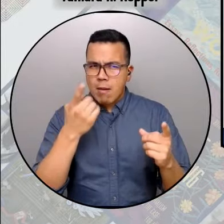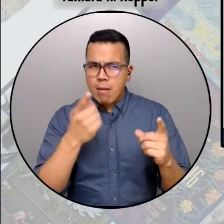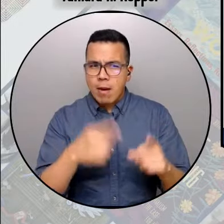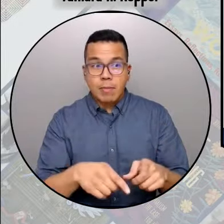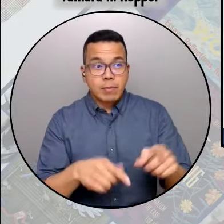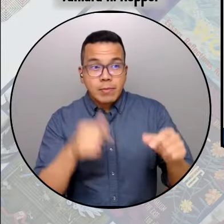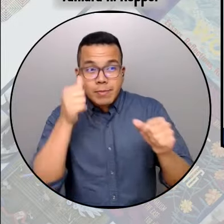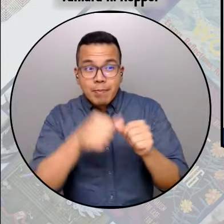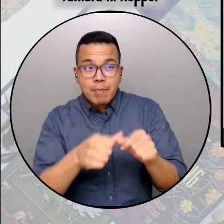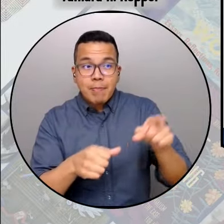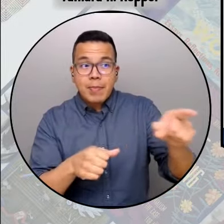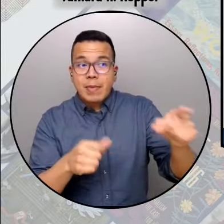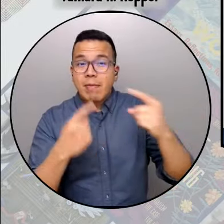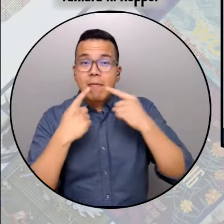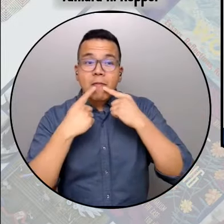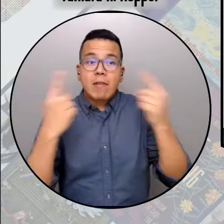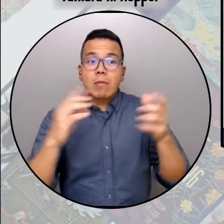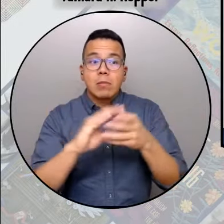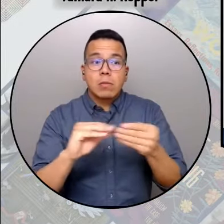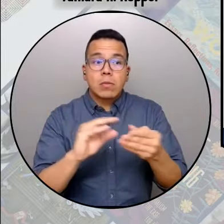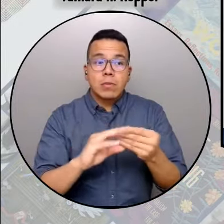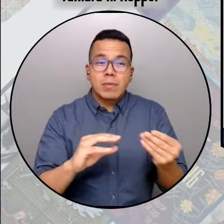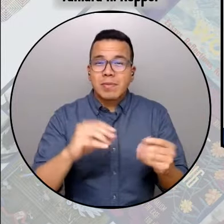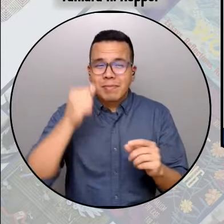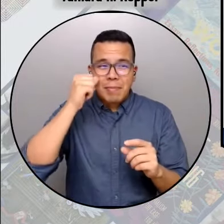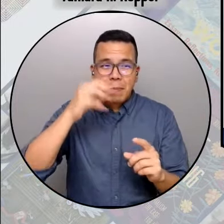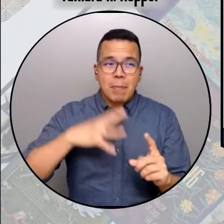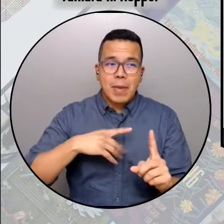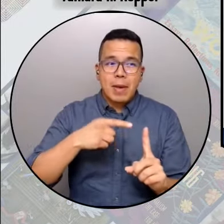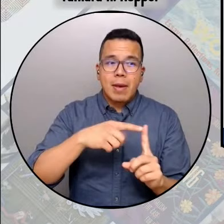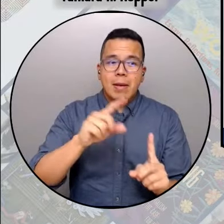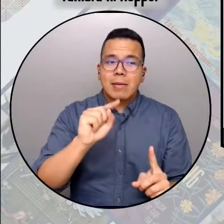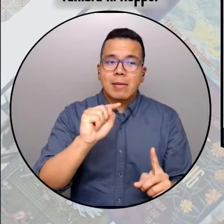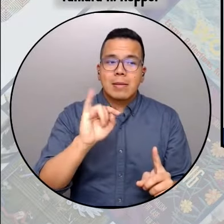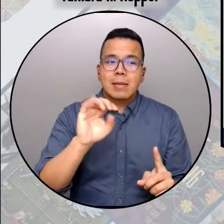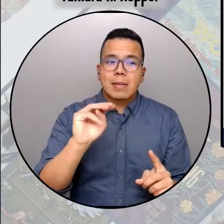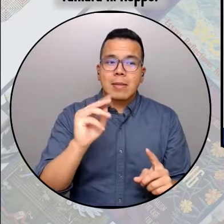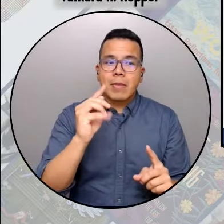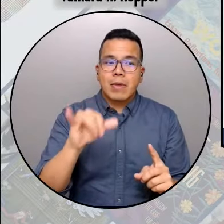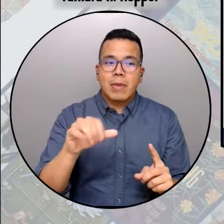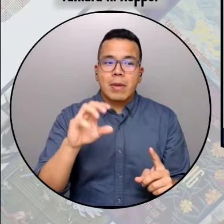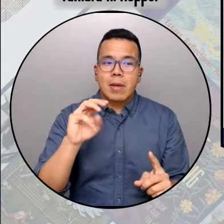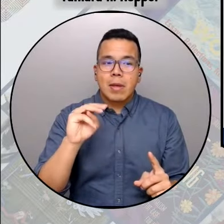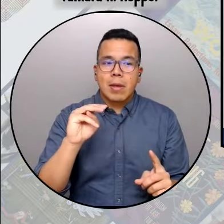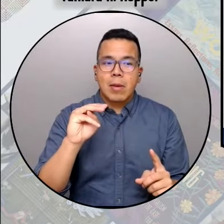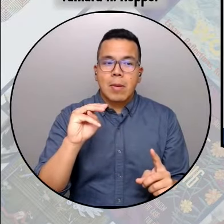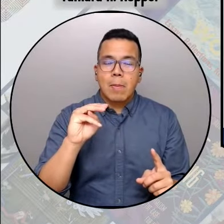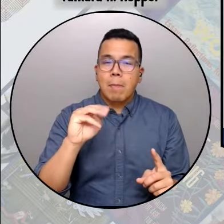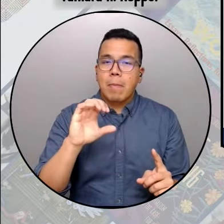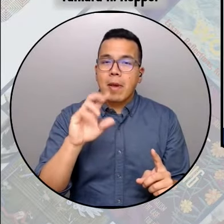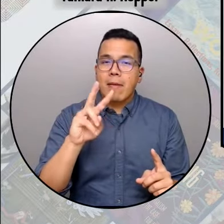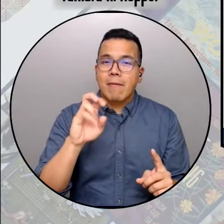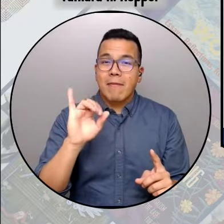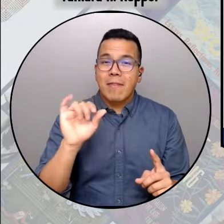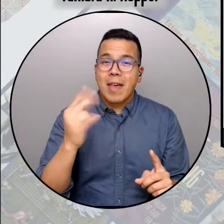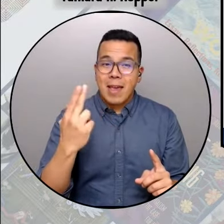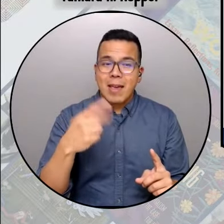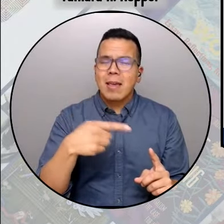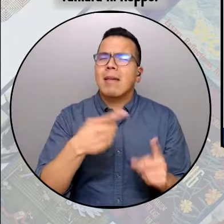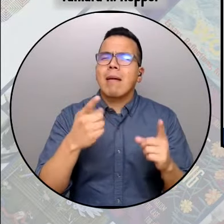murder, right, by Timothy McVeigh and the Oklahoma City bombing, right? Now,